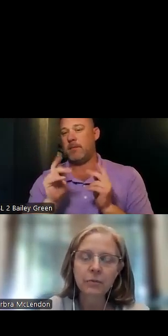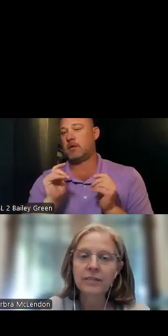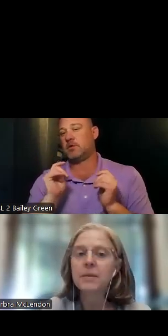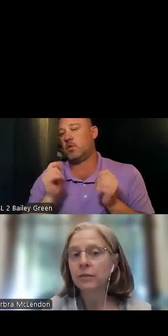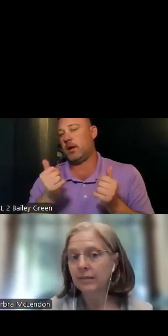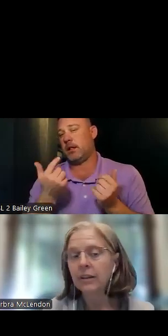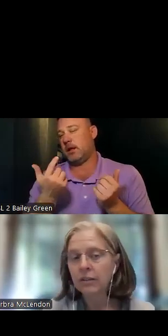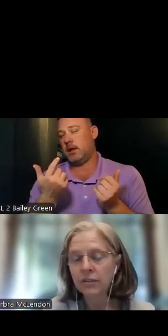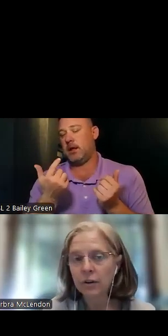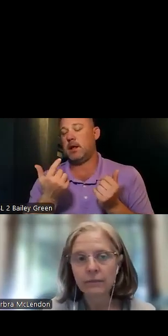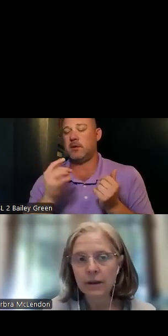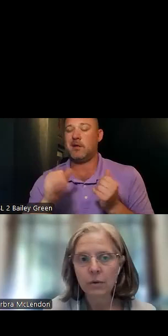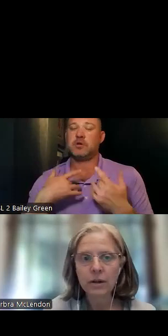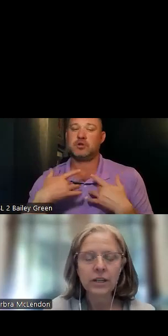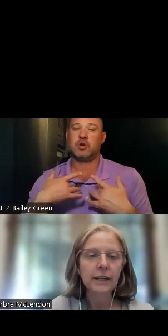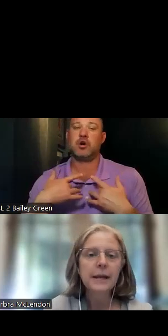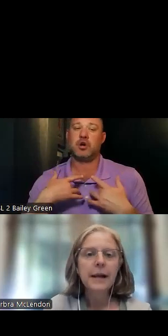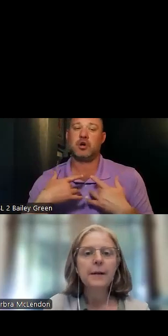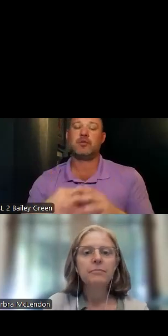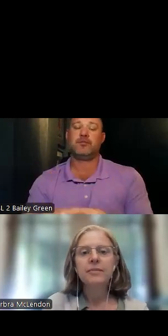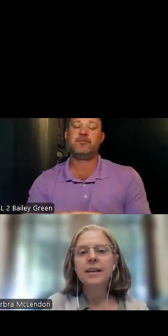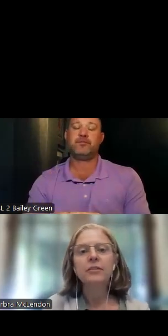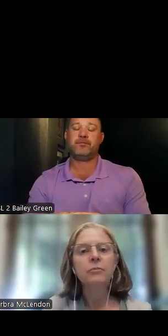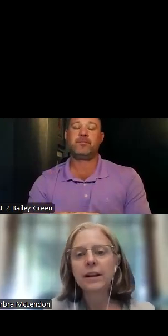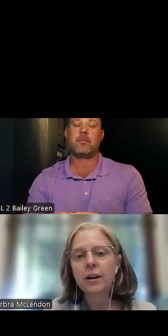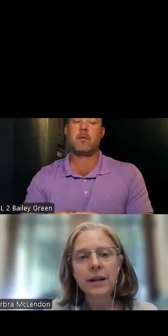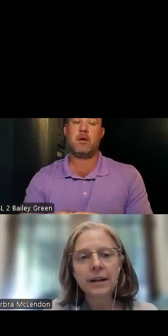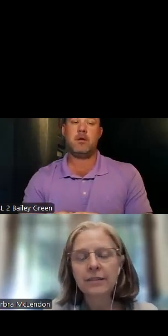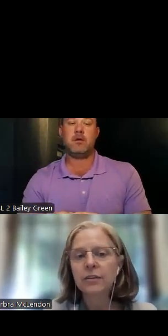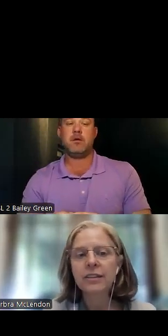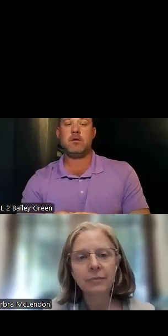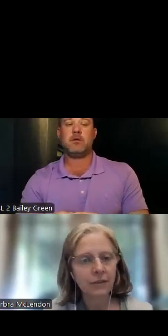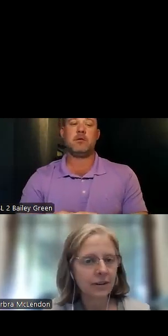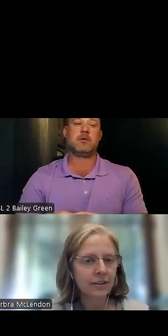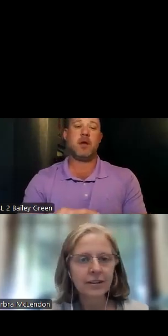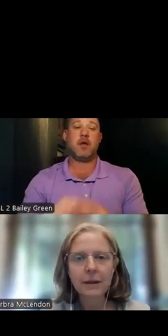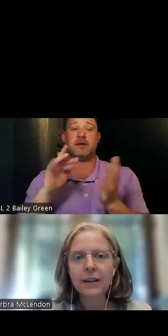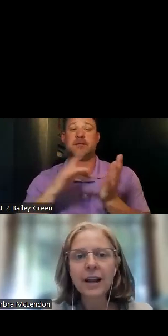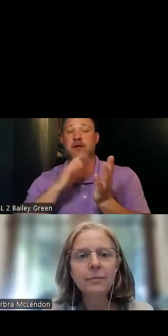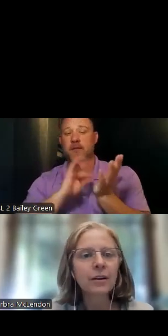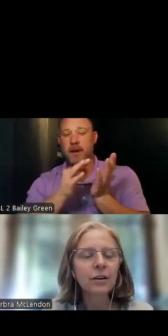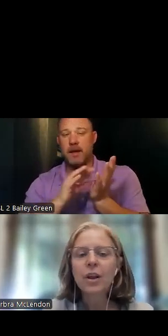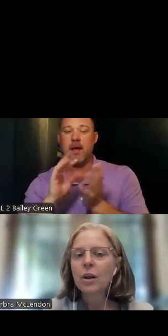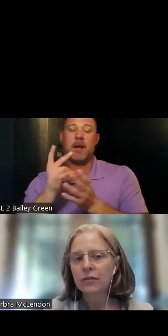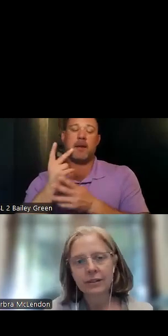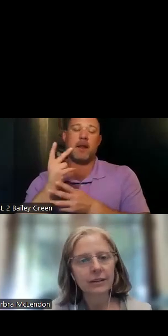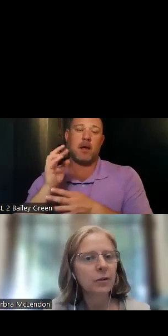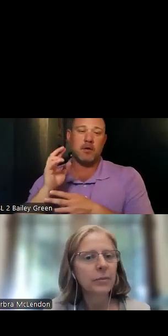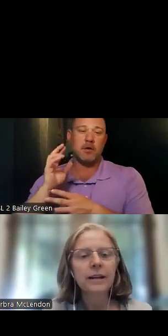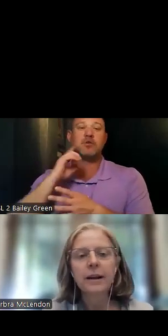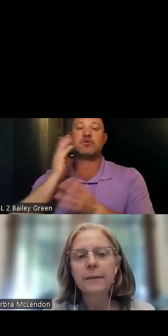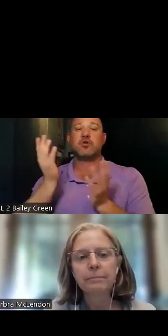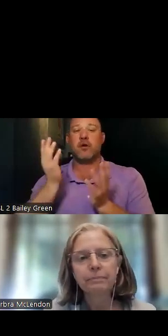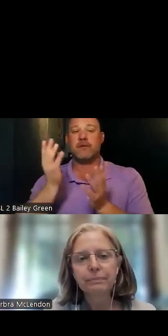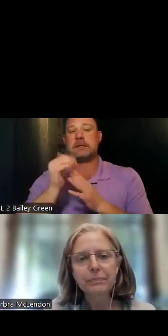might otherwise be. So that's a concern that we're watching. Centers for Medicare and Medicaid Services, we've already talked about the guide model. We've talked a little